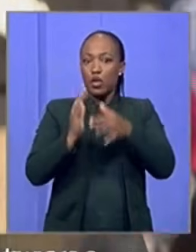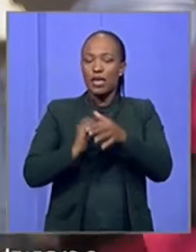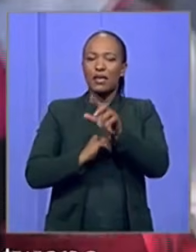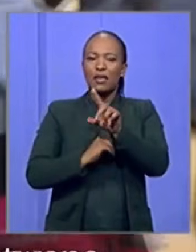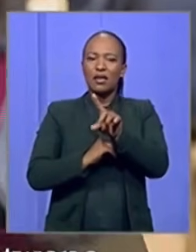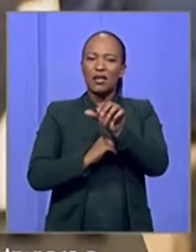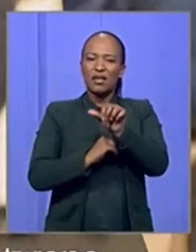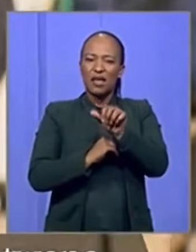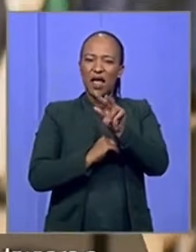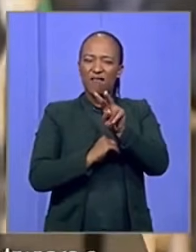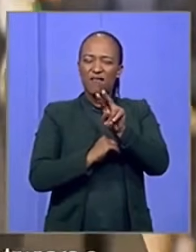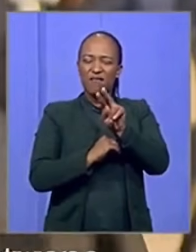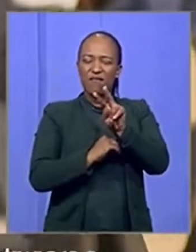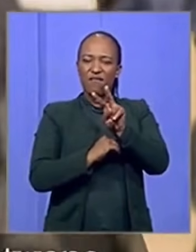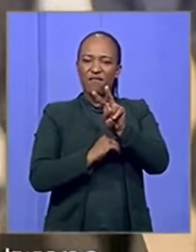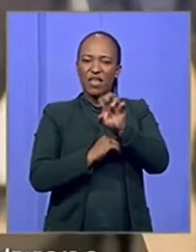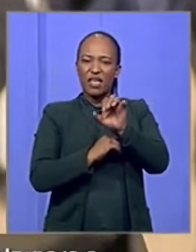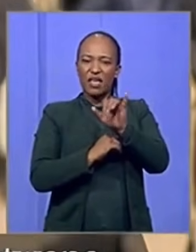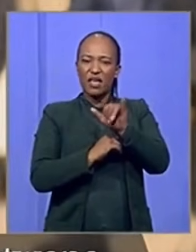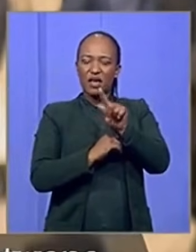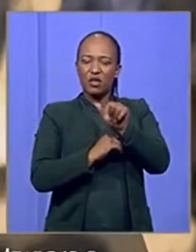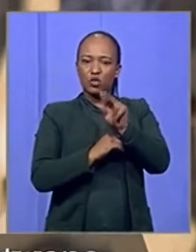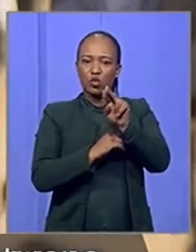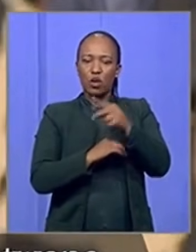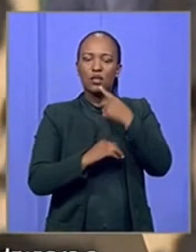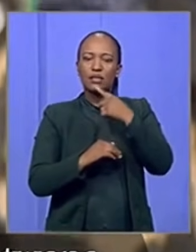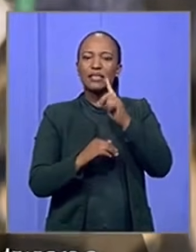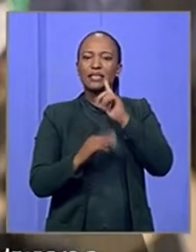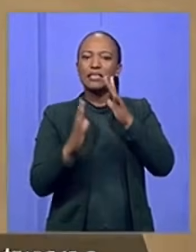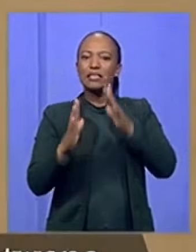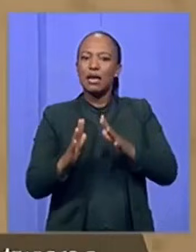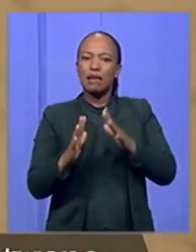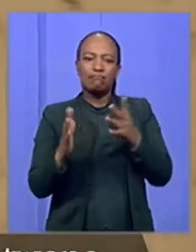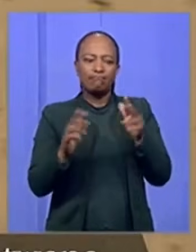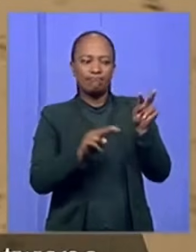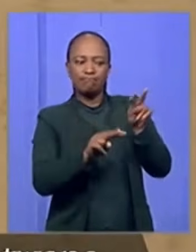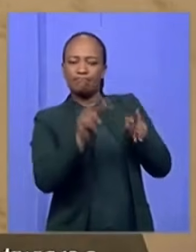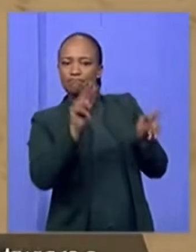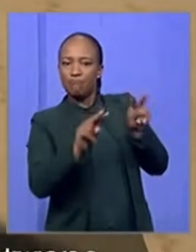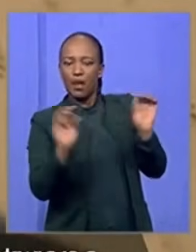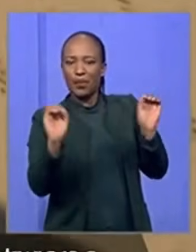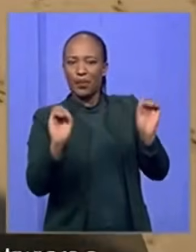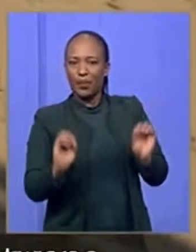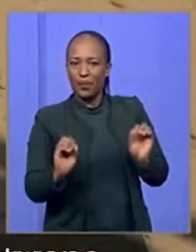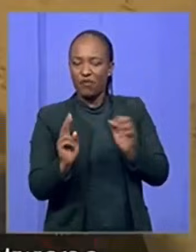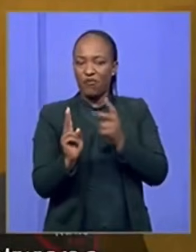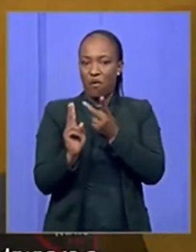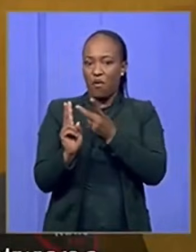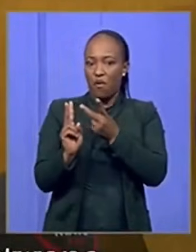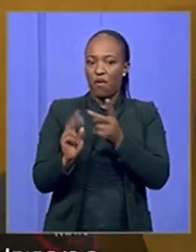metsi. Ditlaleho di re ho ne ho sena matitjhere a neng a behile barutwana bao leihlo. We do have a